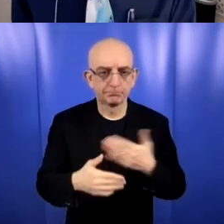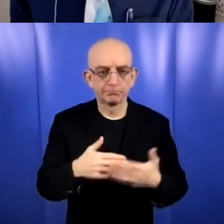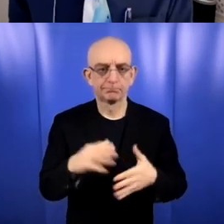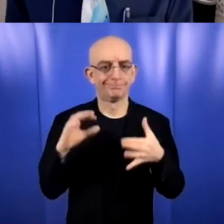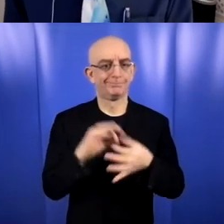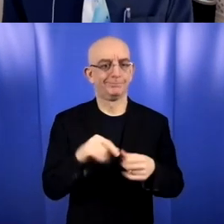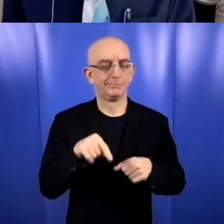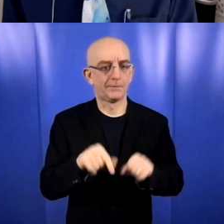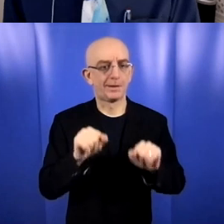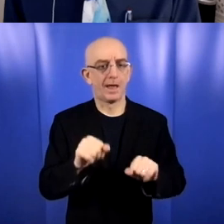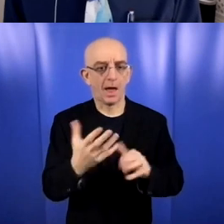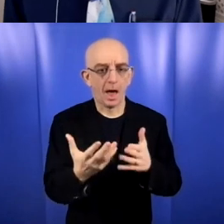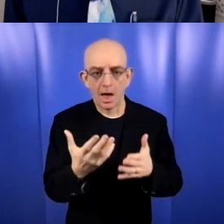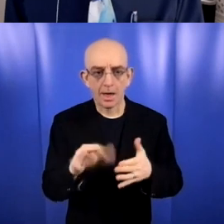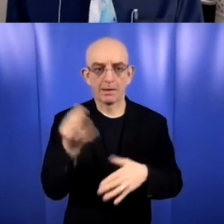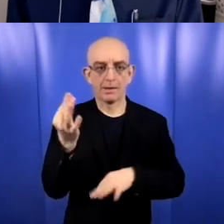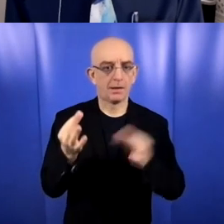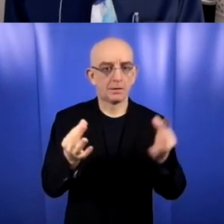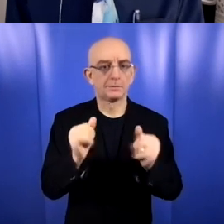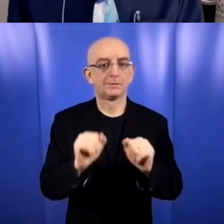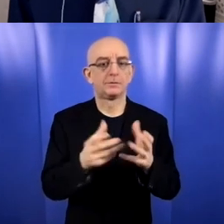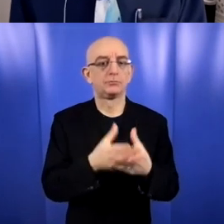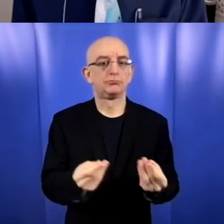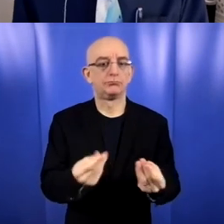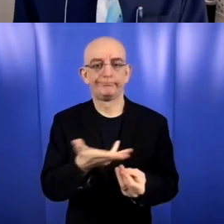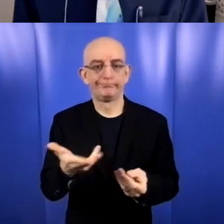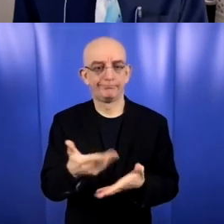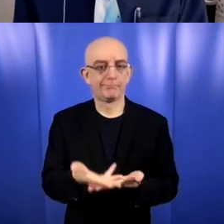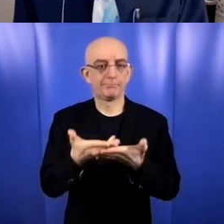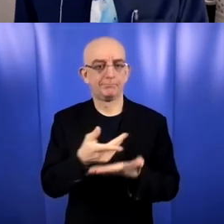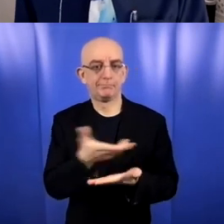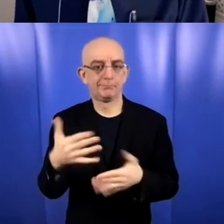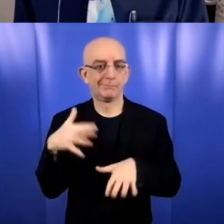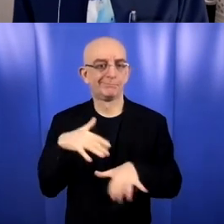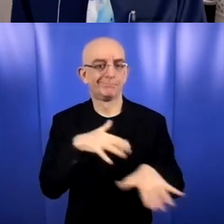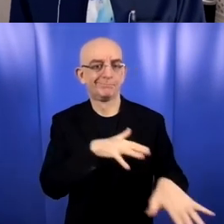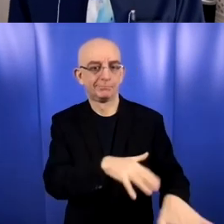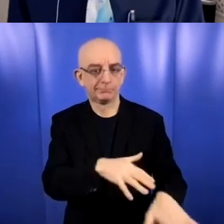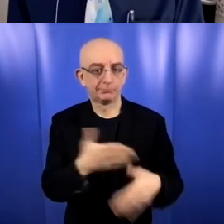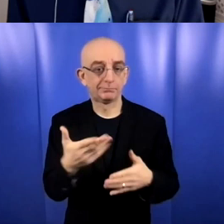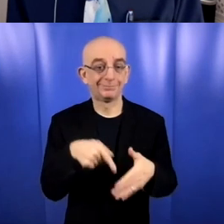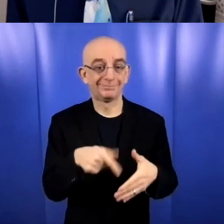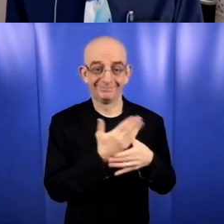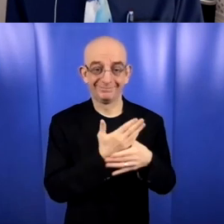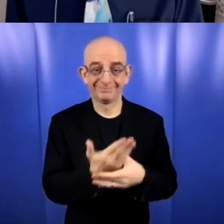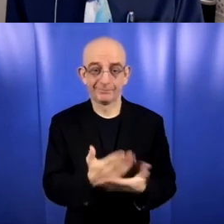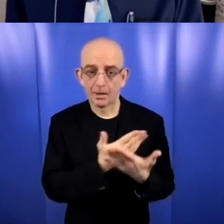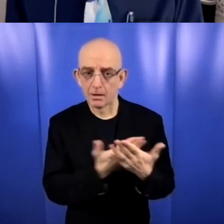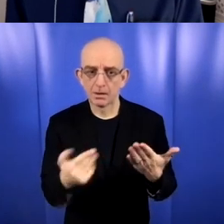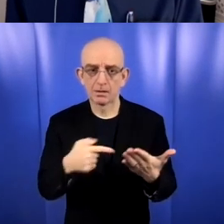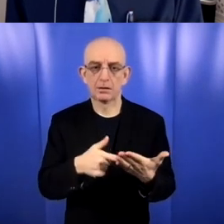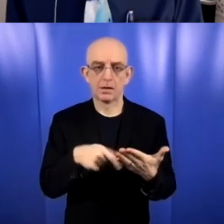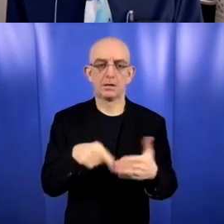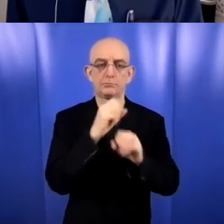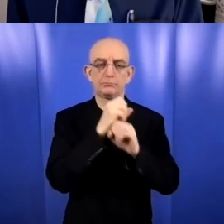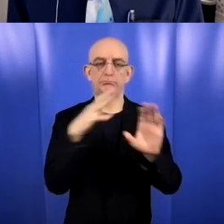causes of flight before they manifest themselves, rather than waiting to respond to the consequences with the resources, the